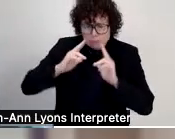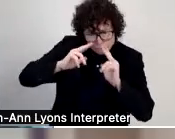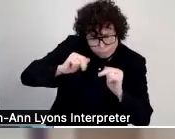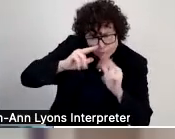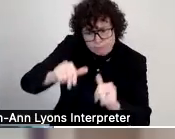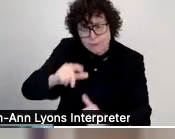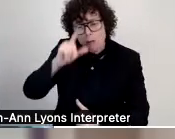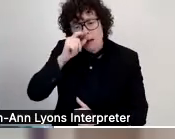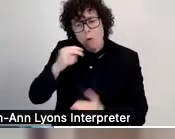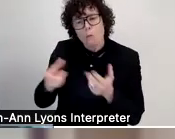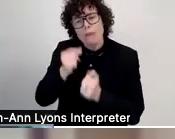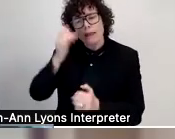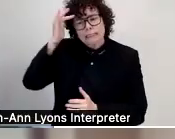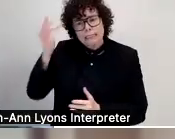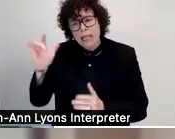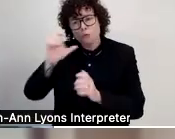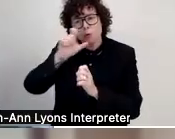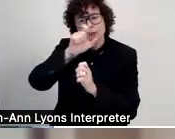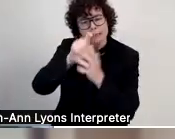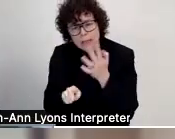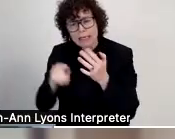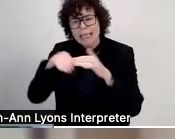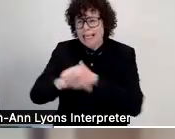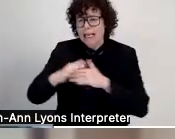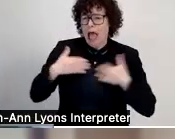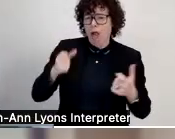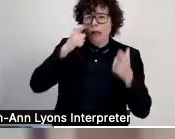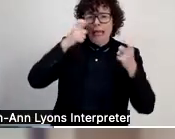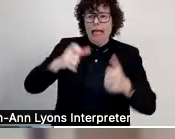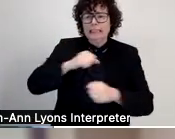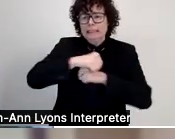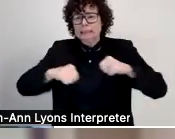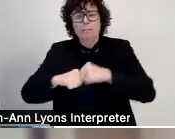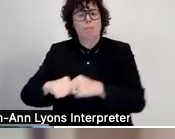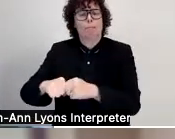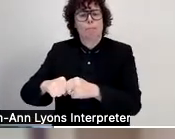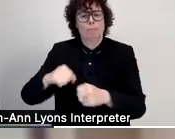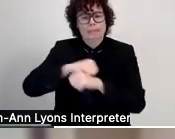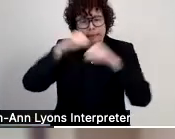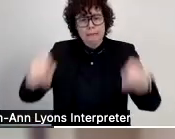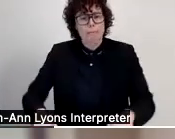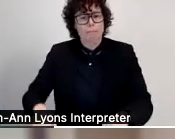disability. It can be hard for people with intellectual disability to get good healthcare. A lot of